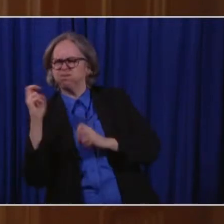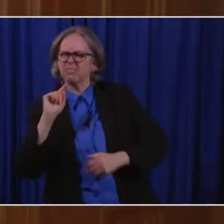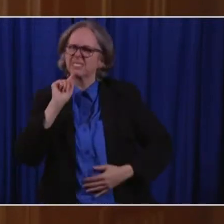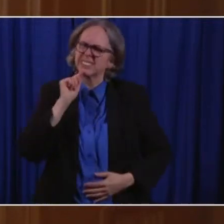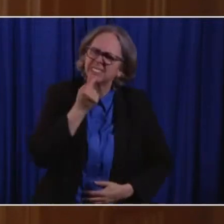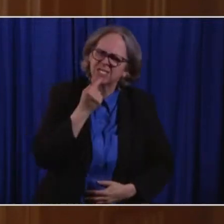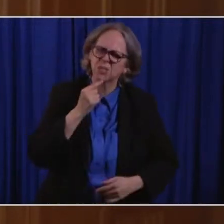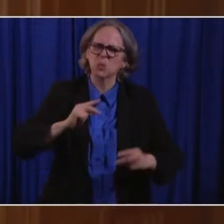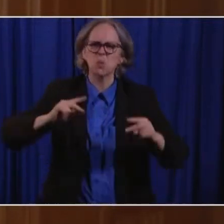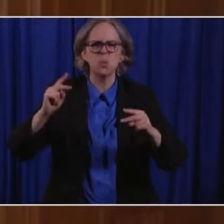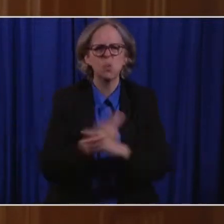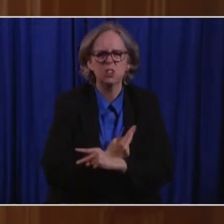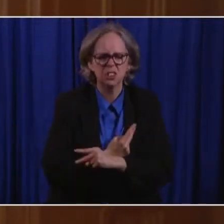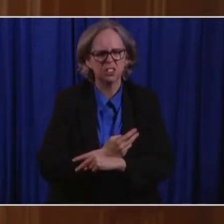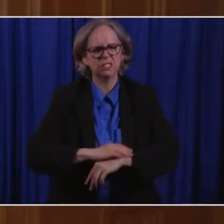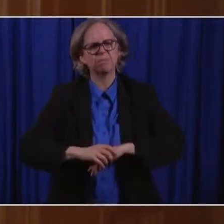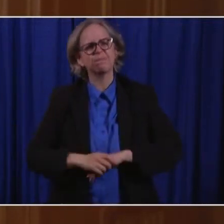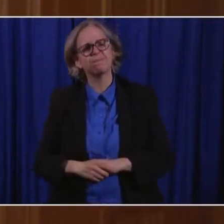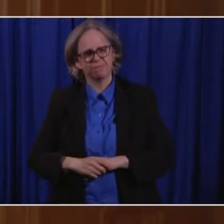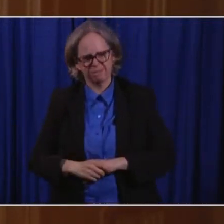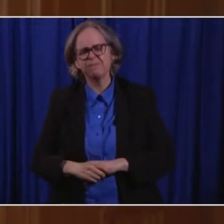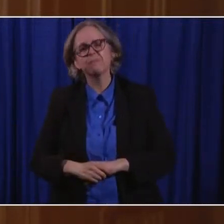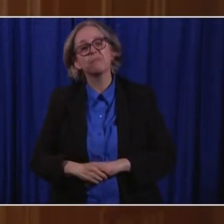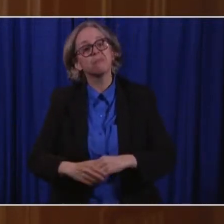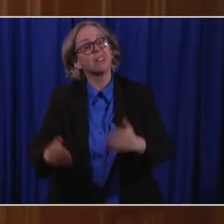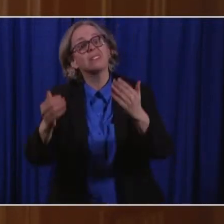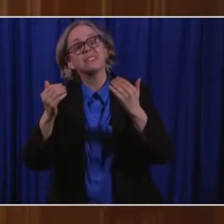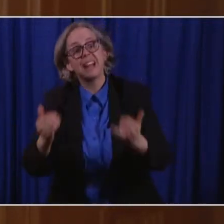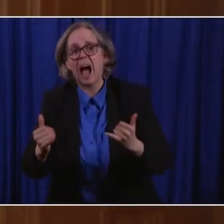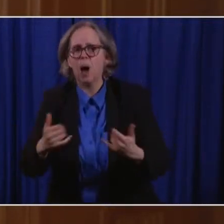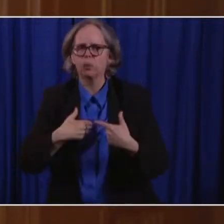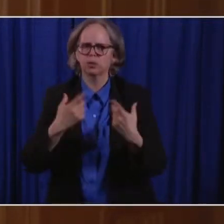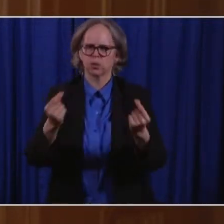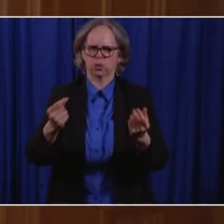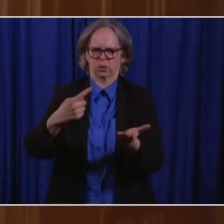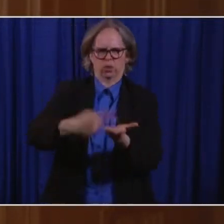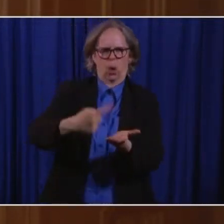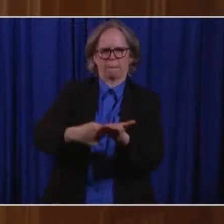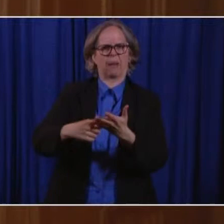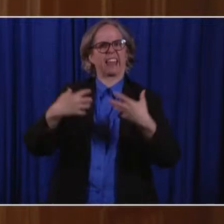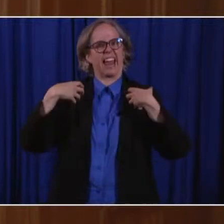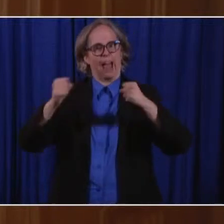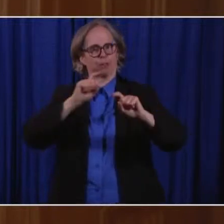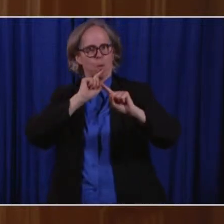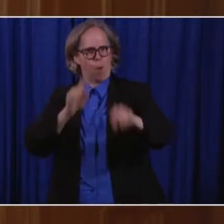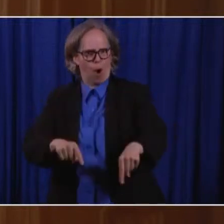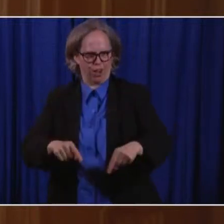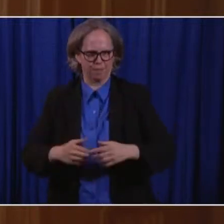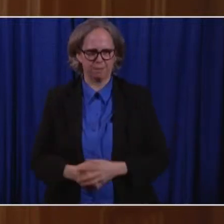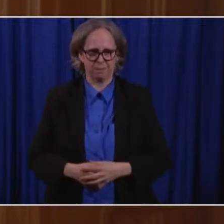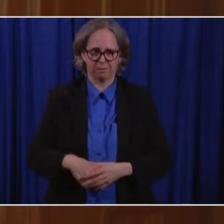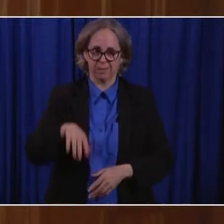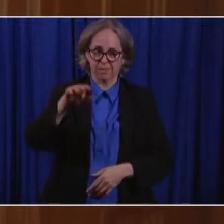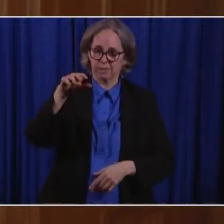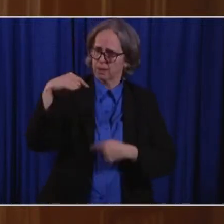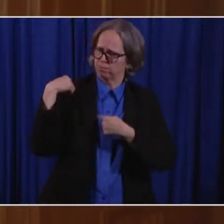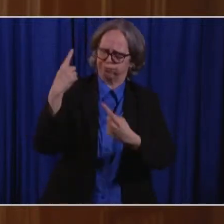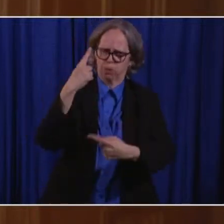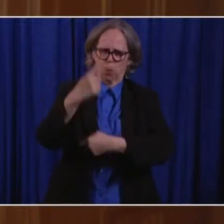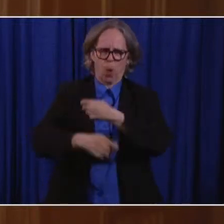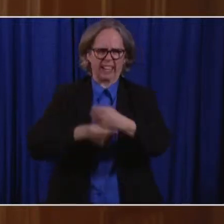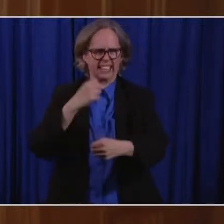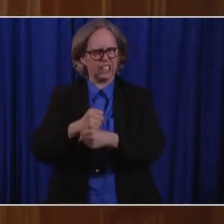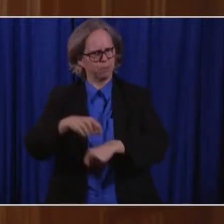And so now let's talk about the health orders. For a year, Ohioans have made sacrifices to save